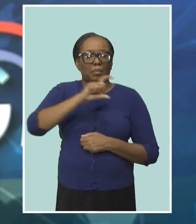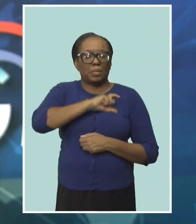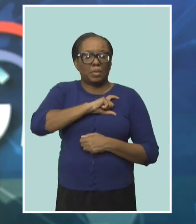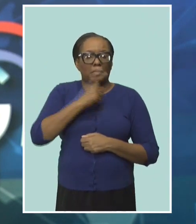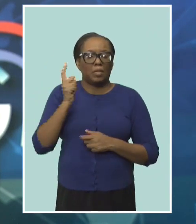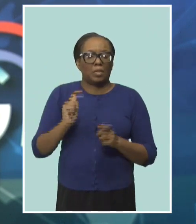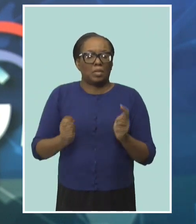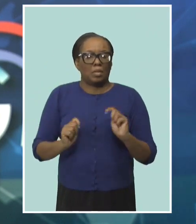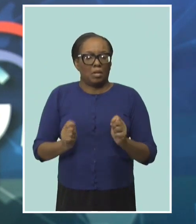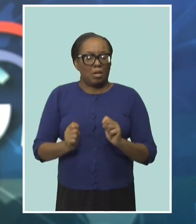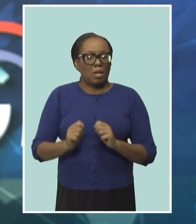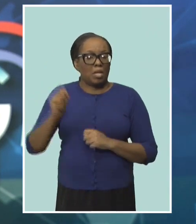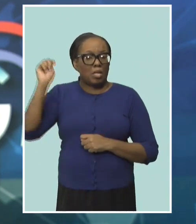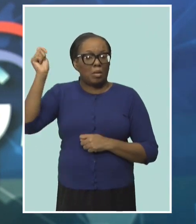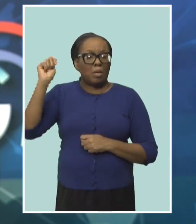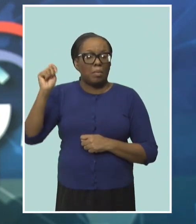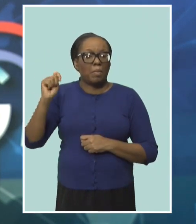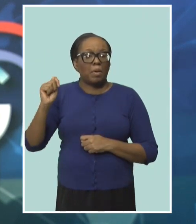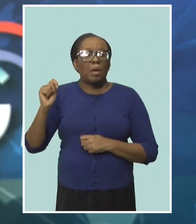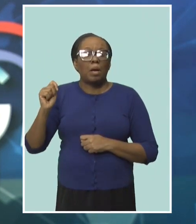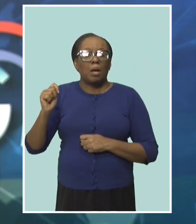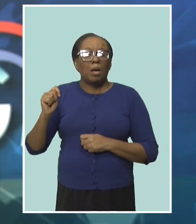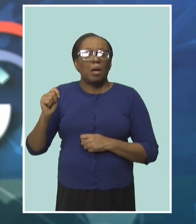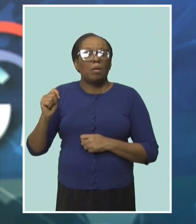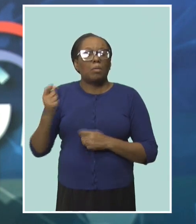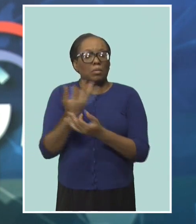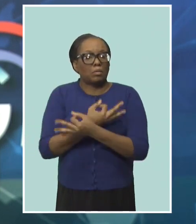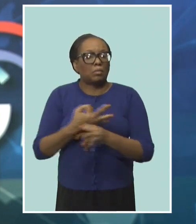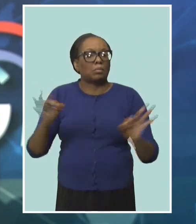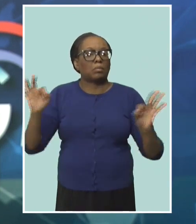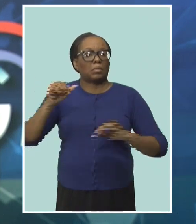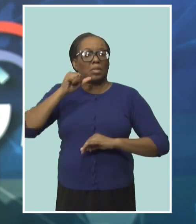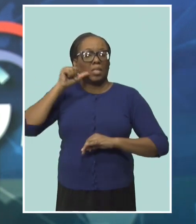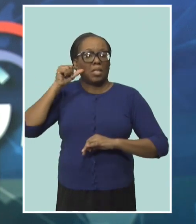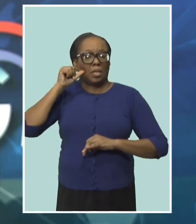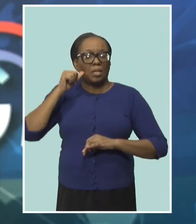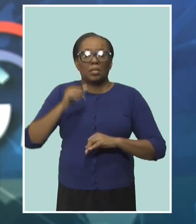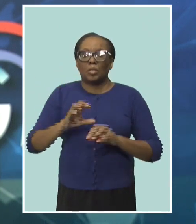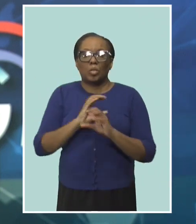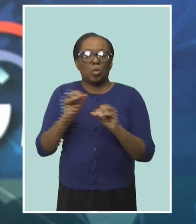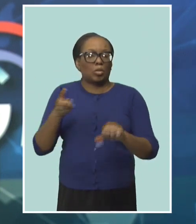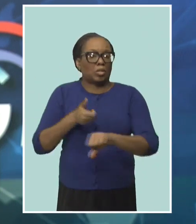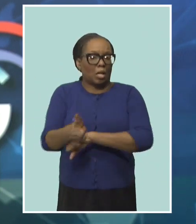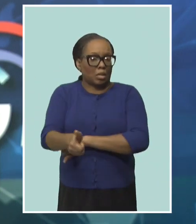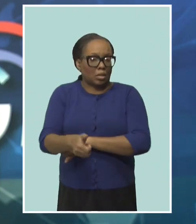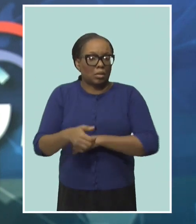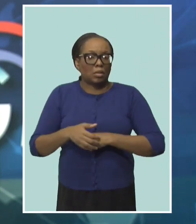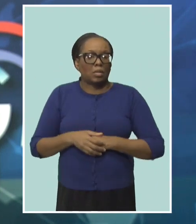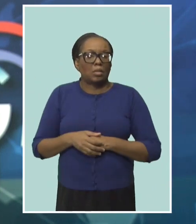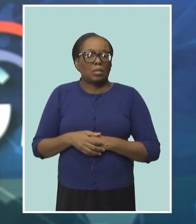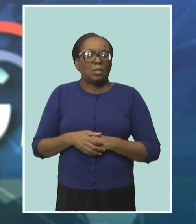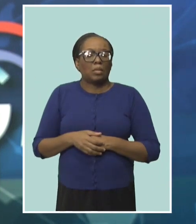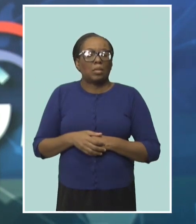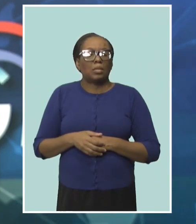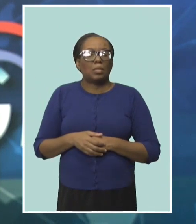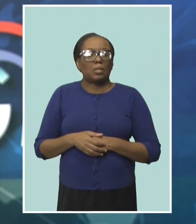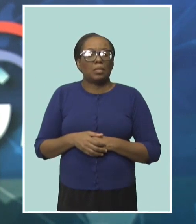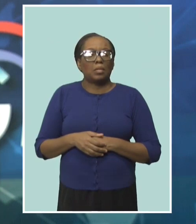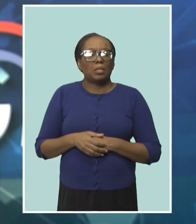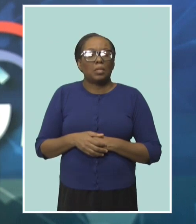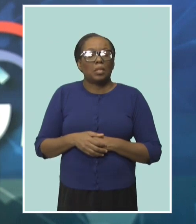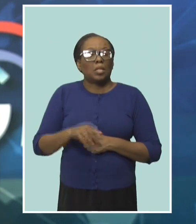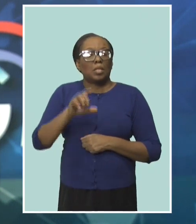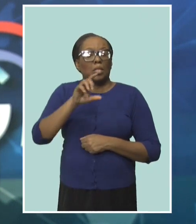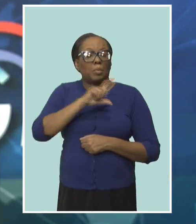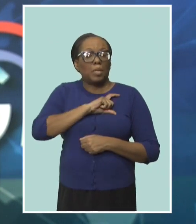Harewood Christopher was released from police custody late yesterday evening without being charged. She was being held at the St. Clair Police Station